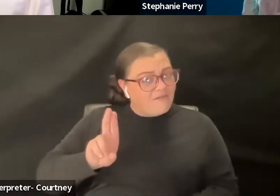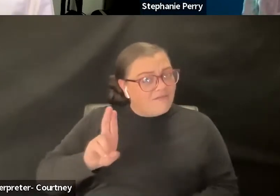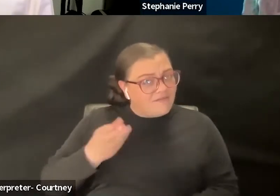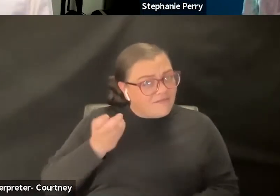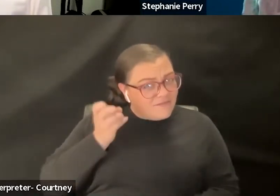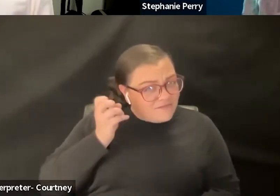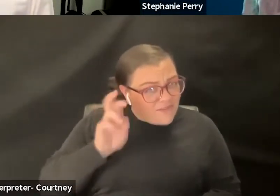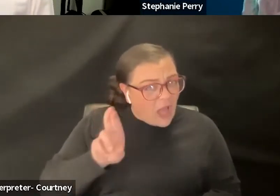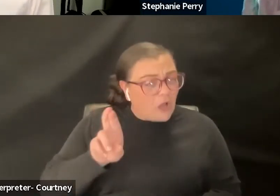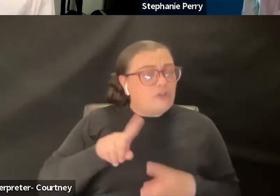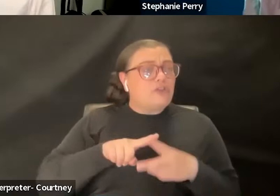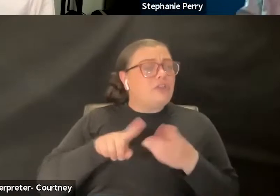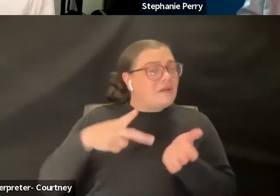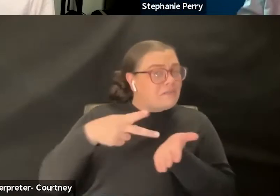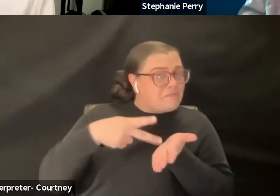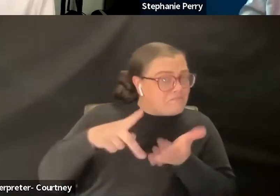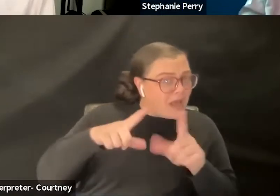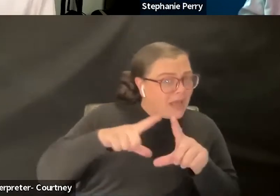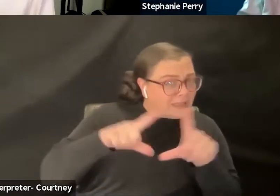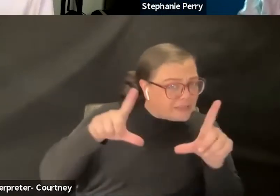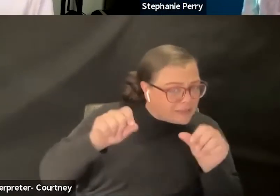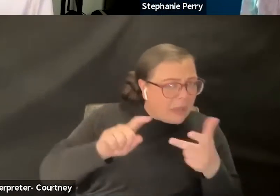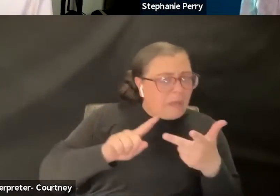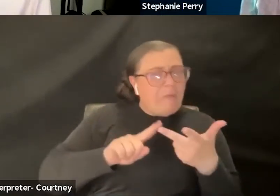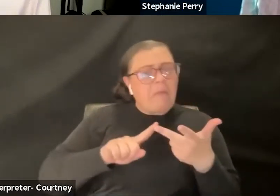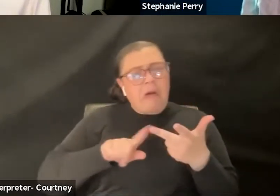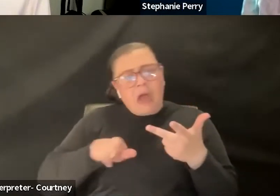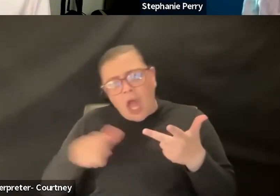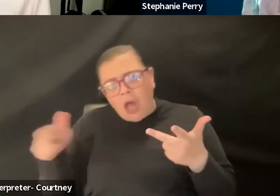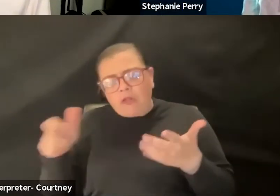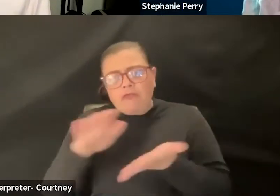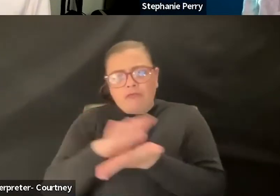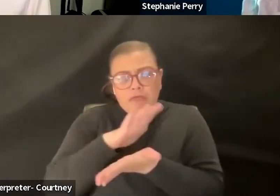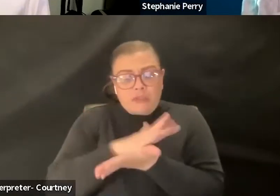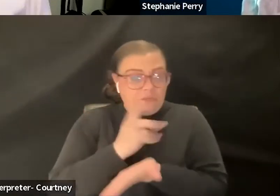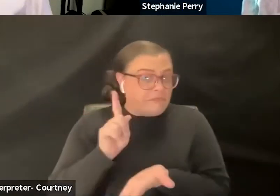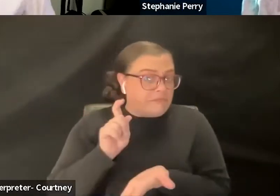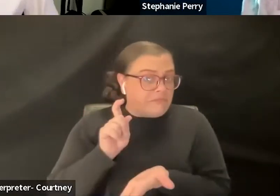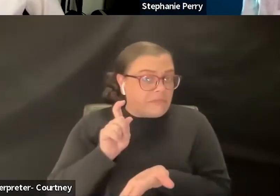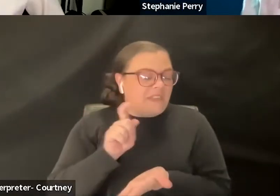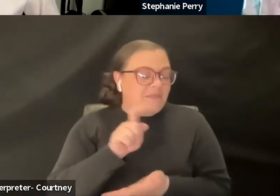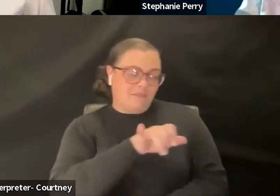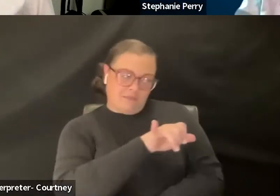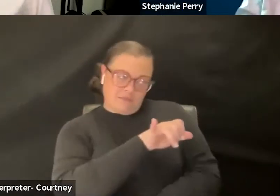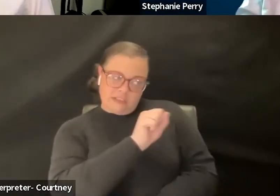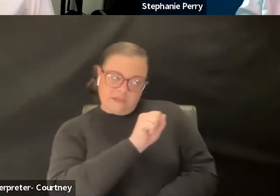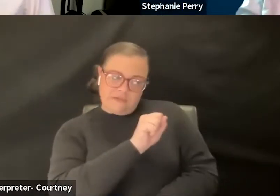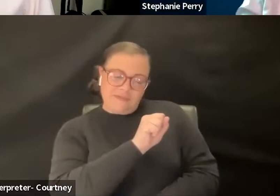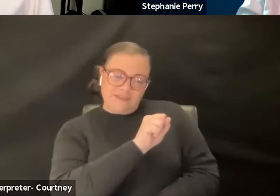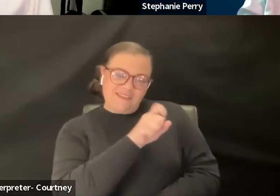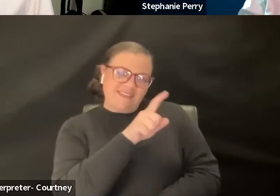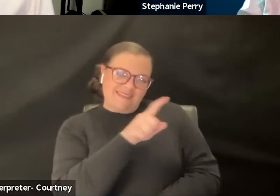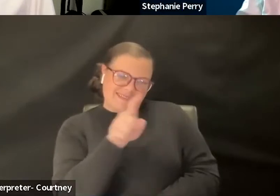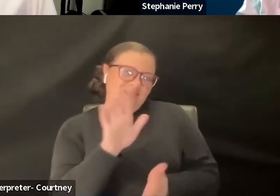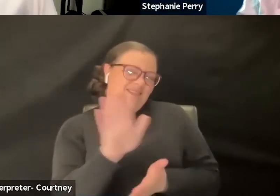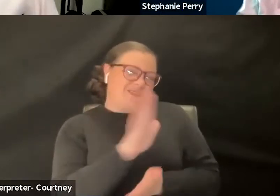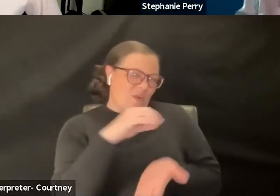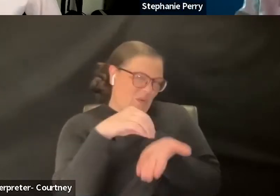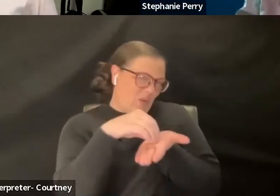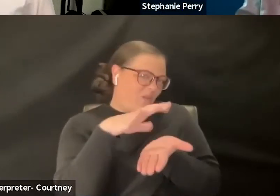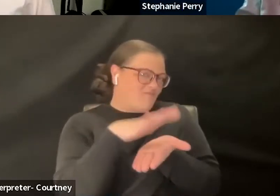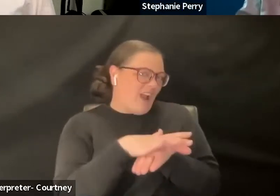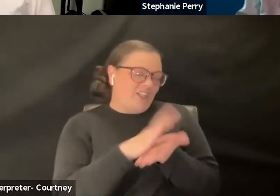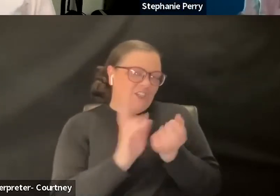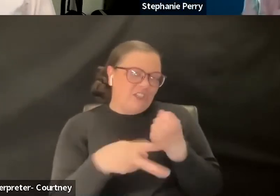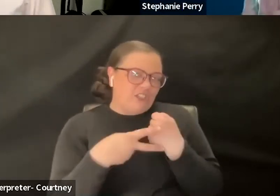envelopes, etc.? Absolutely, Ben. These are your records, just like we would in, all